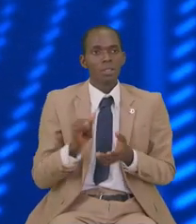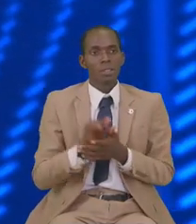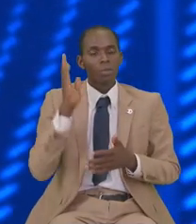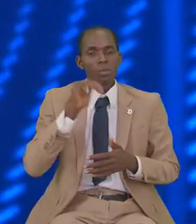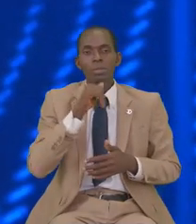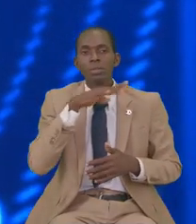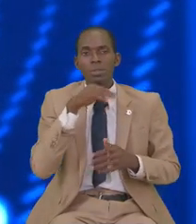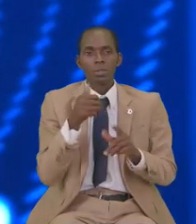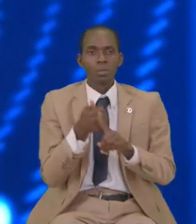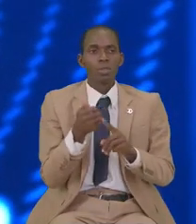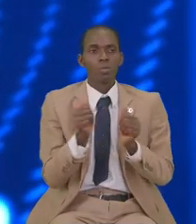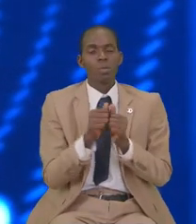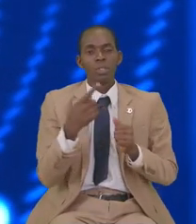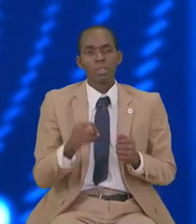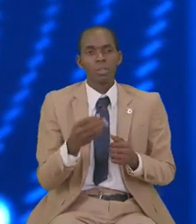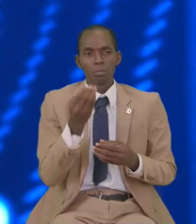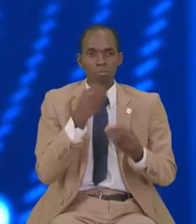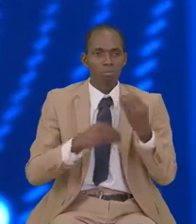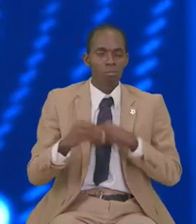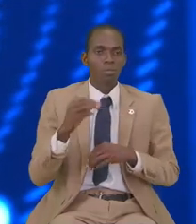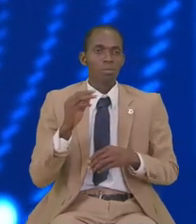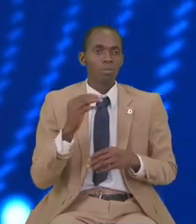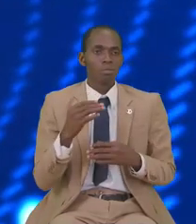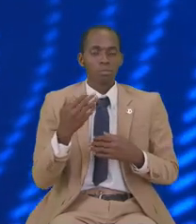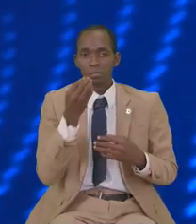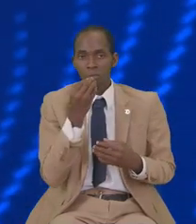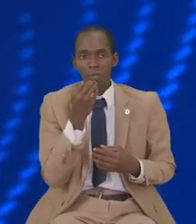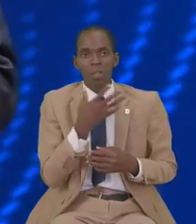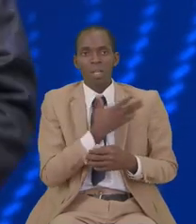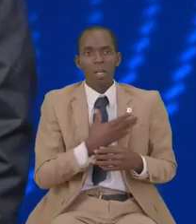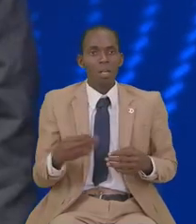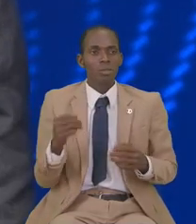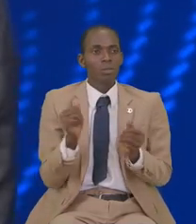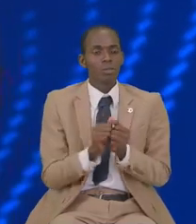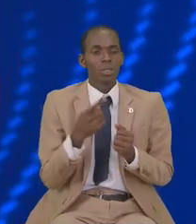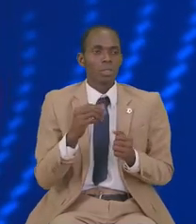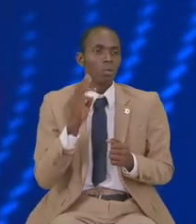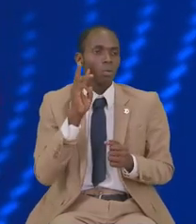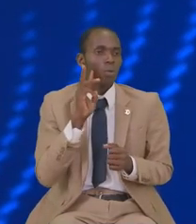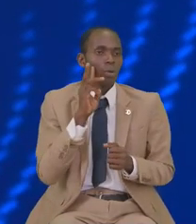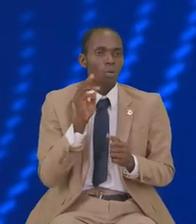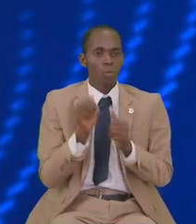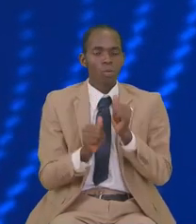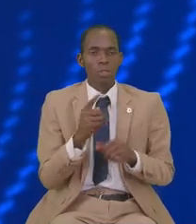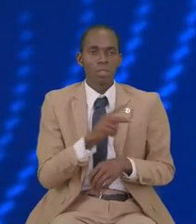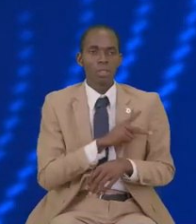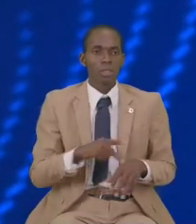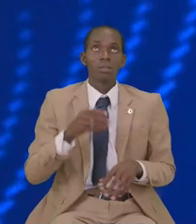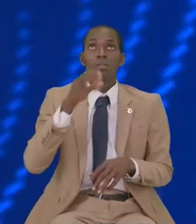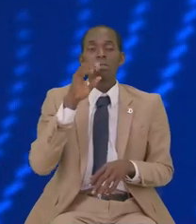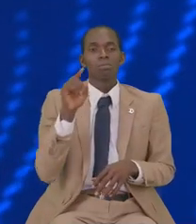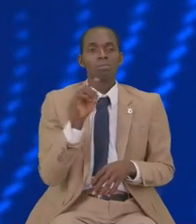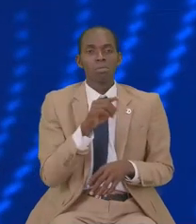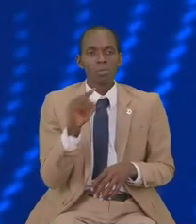the portion of the king's meat, for nor with the wine which he drank.